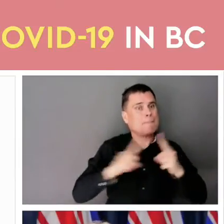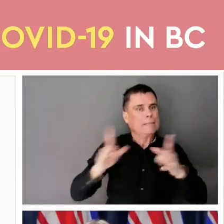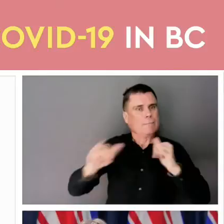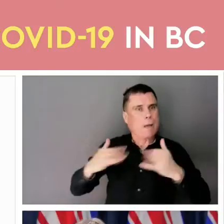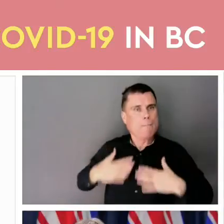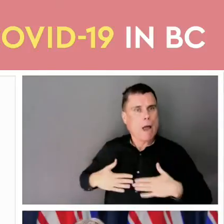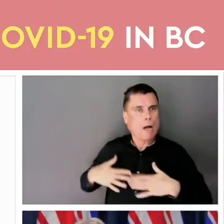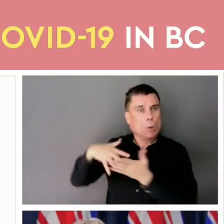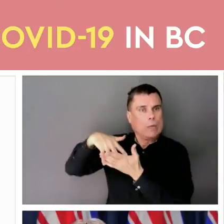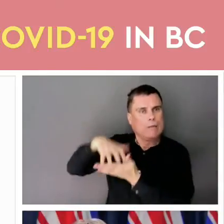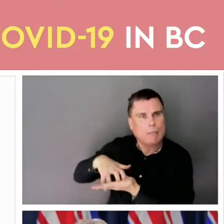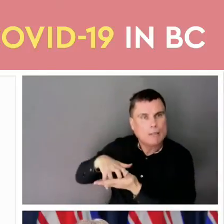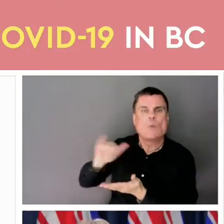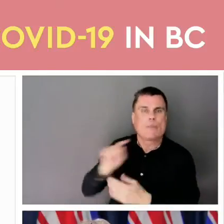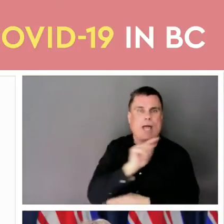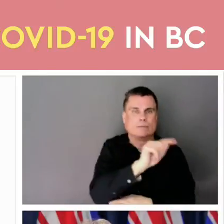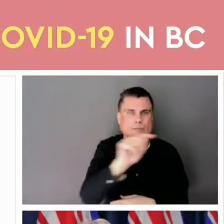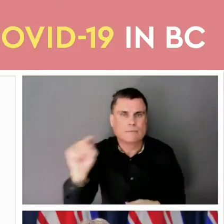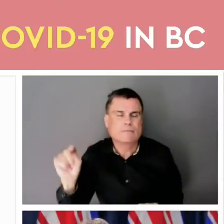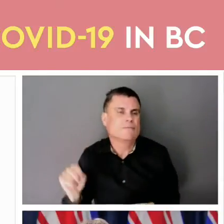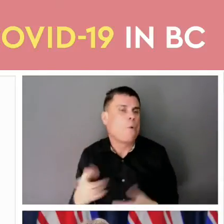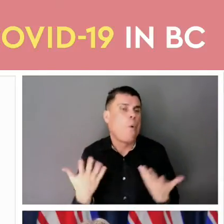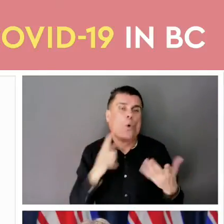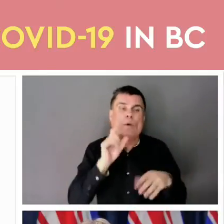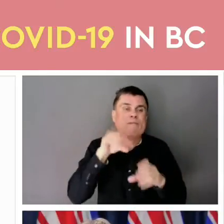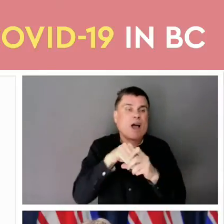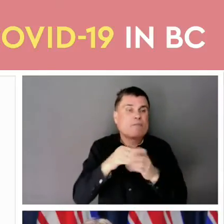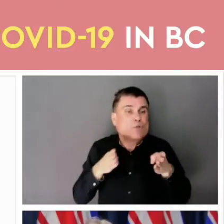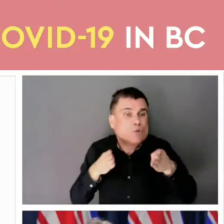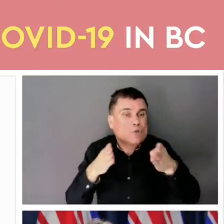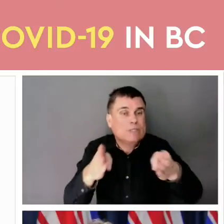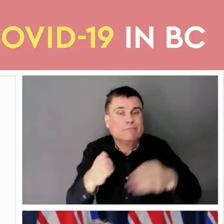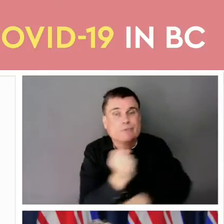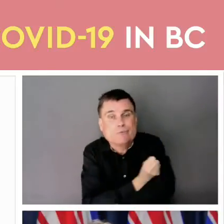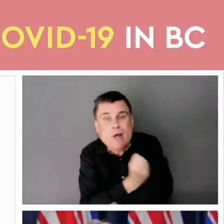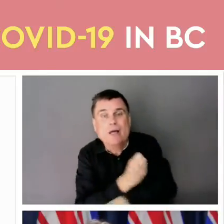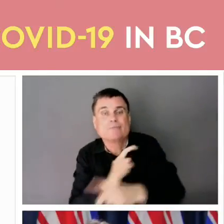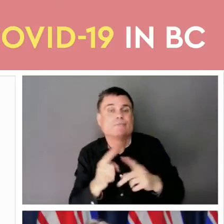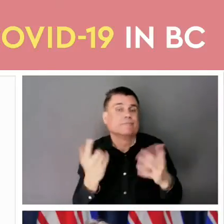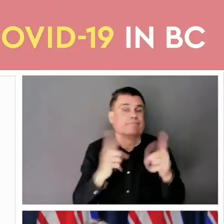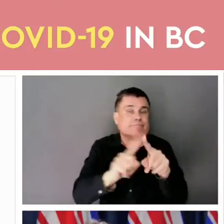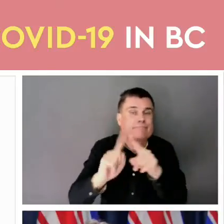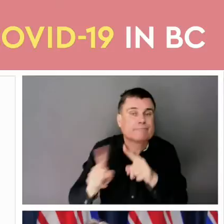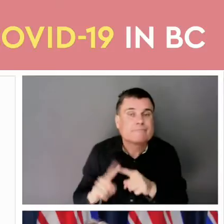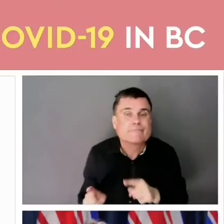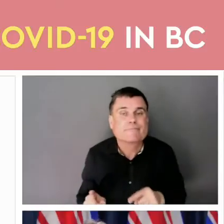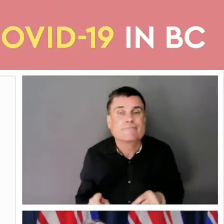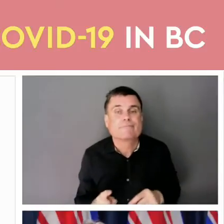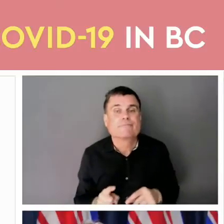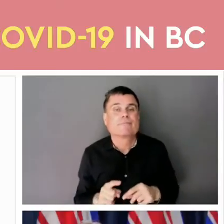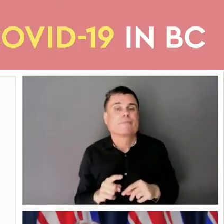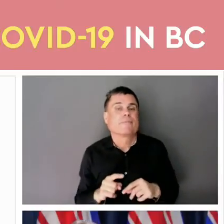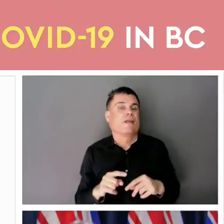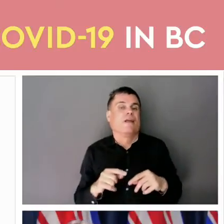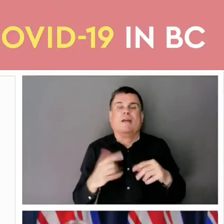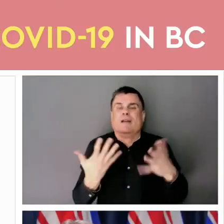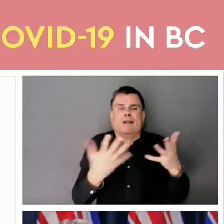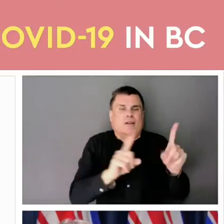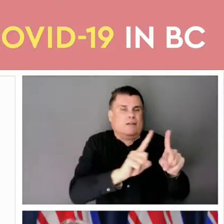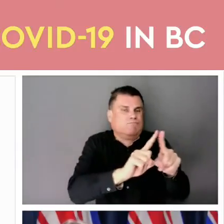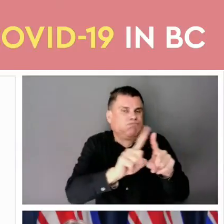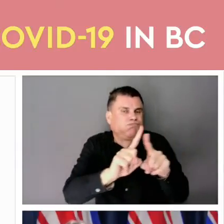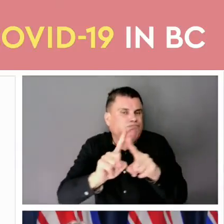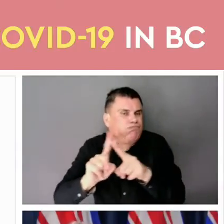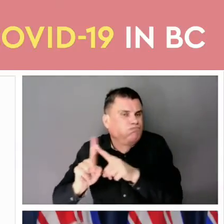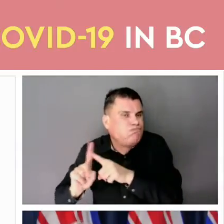as cyclophosphamide and azathioprine that are used to suppress people's immune response with these